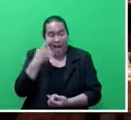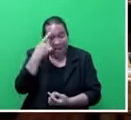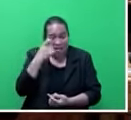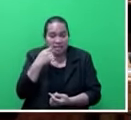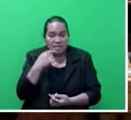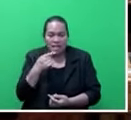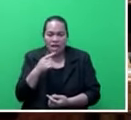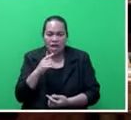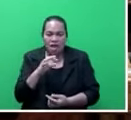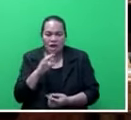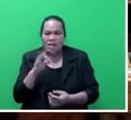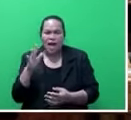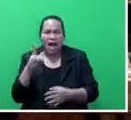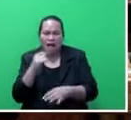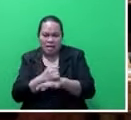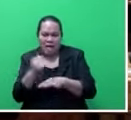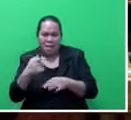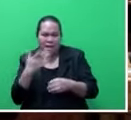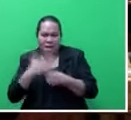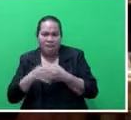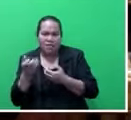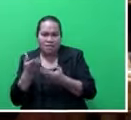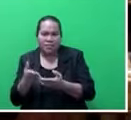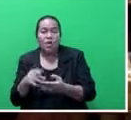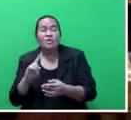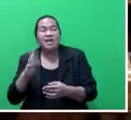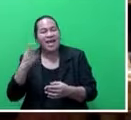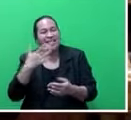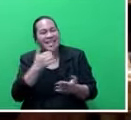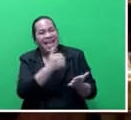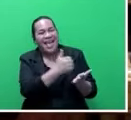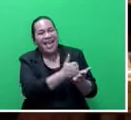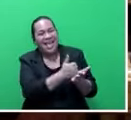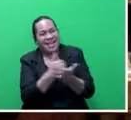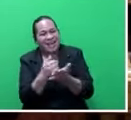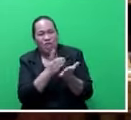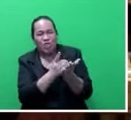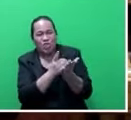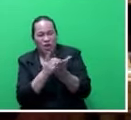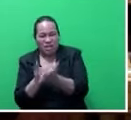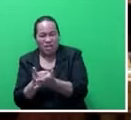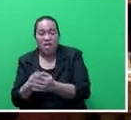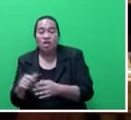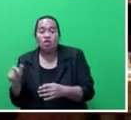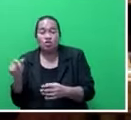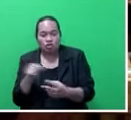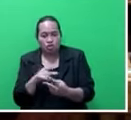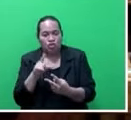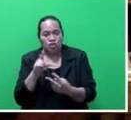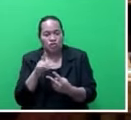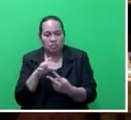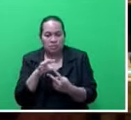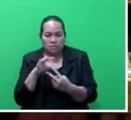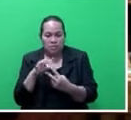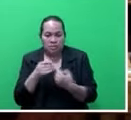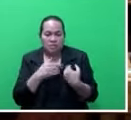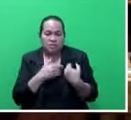given by government anyway, which was the result of aid and donation, which would have been delegated to